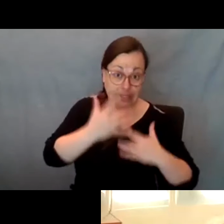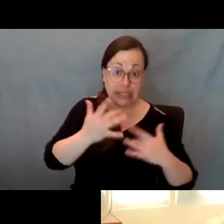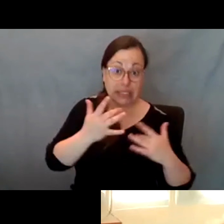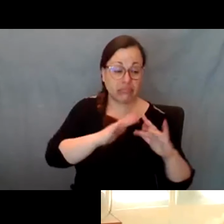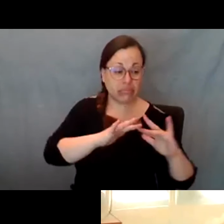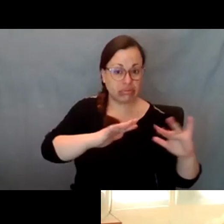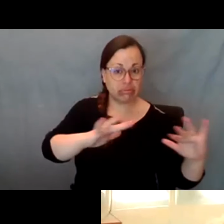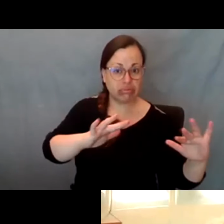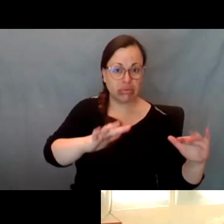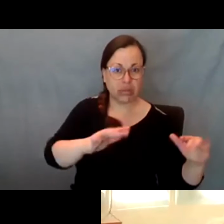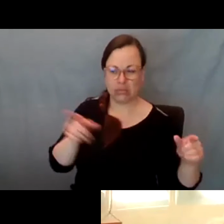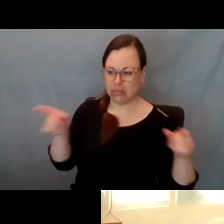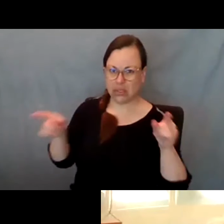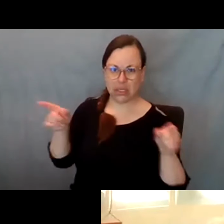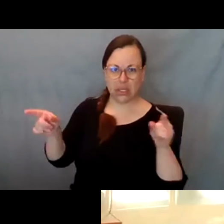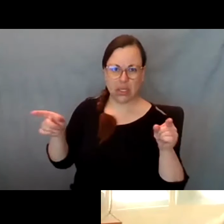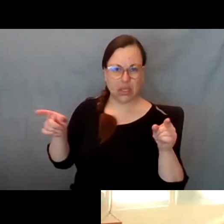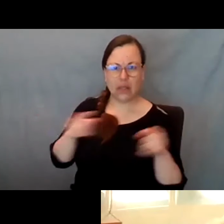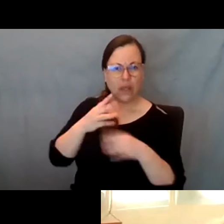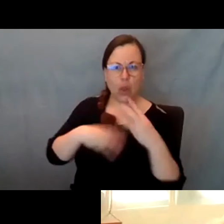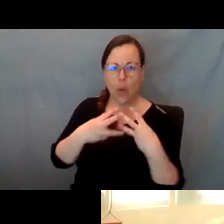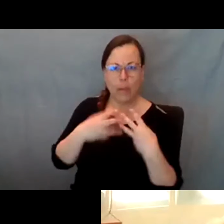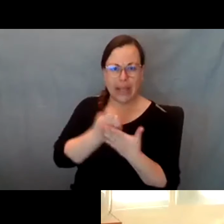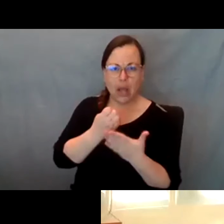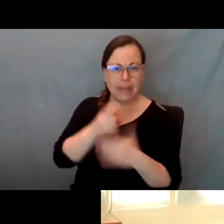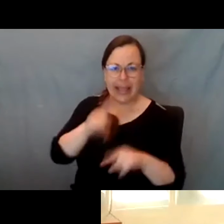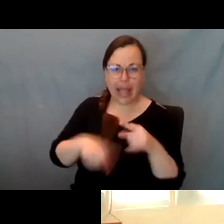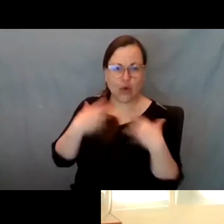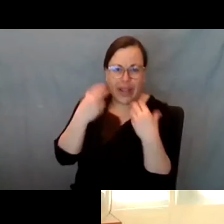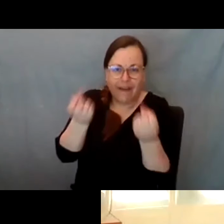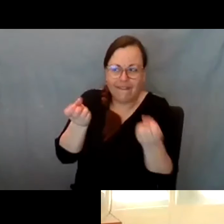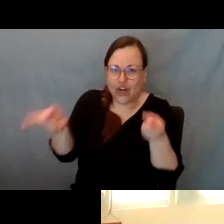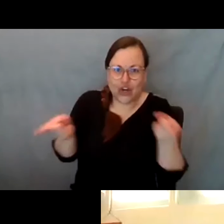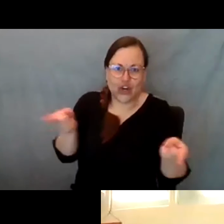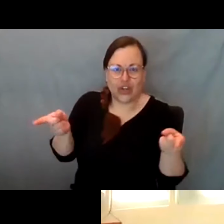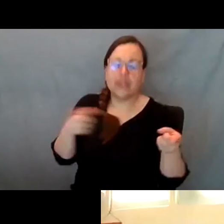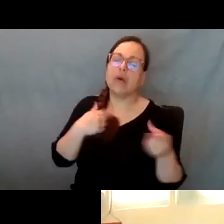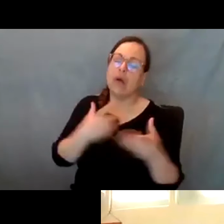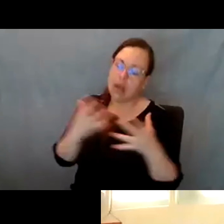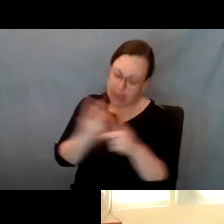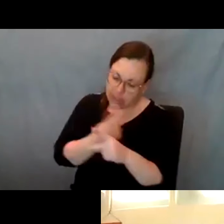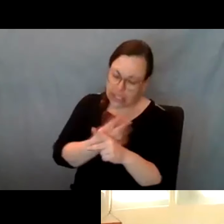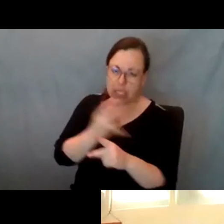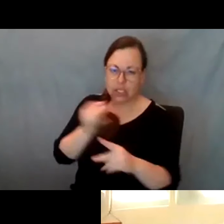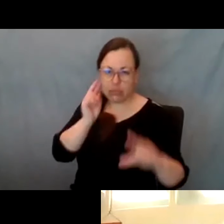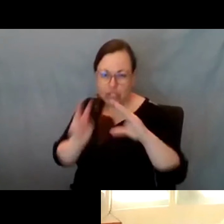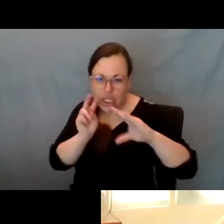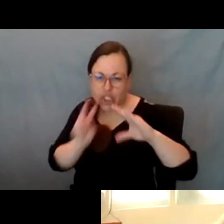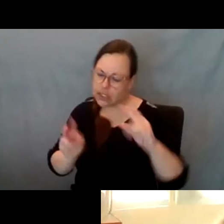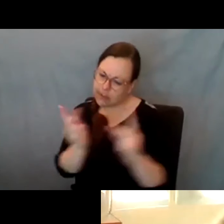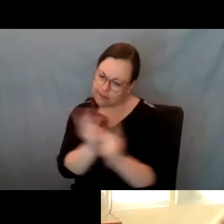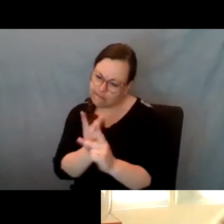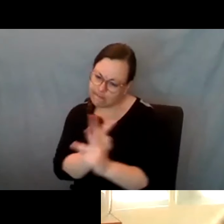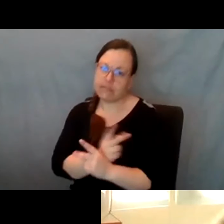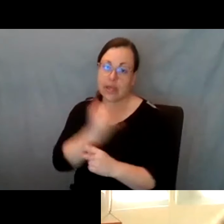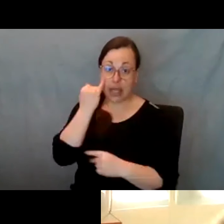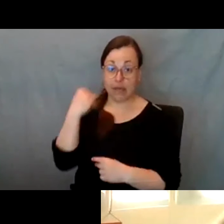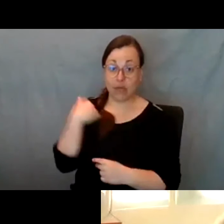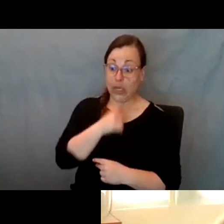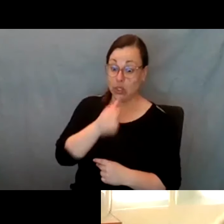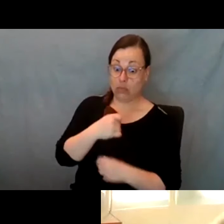The economy, the global economy cannot recover. So there have been a lot of calculations and projections done to show that if we don't ensure vaccine